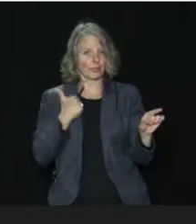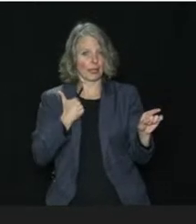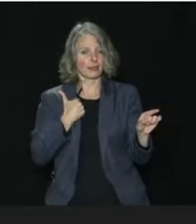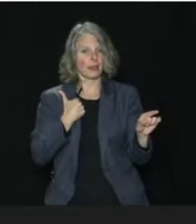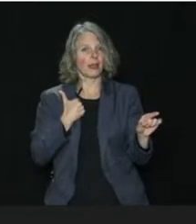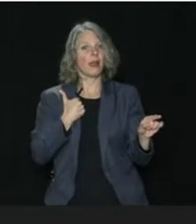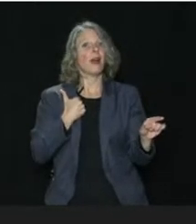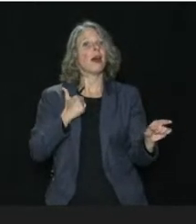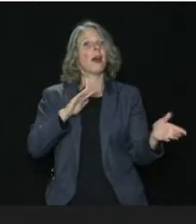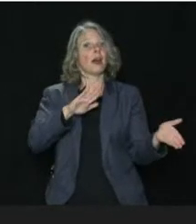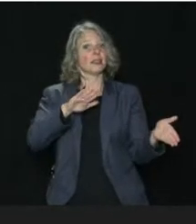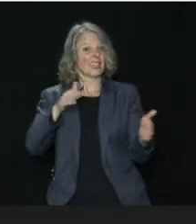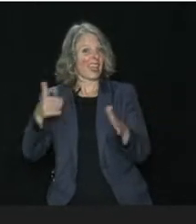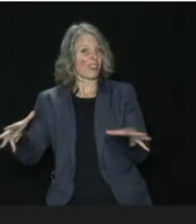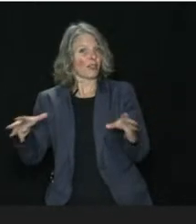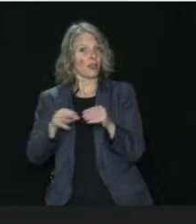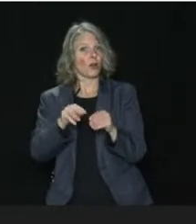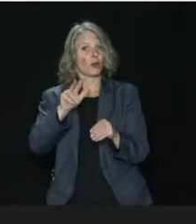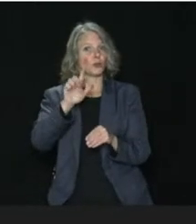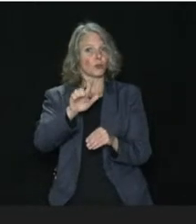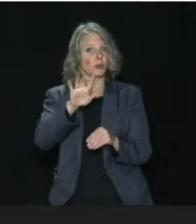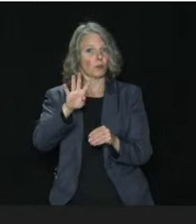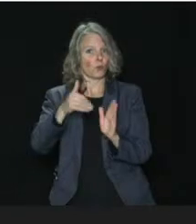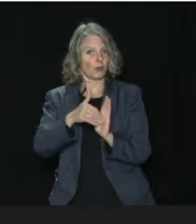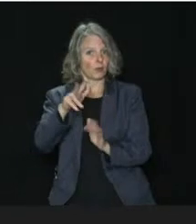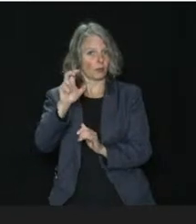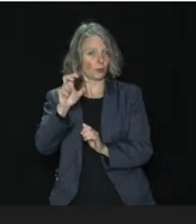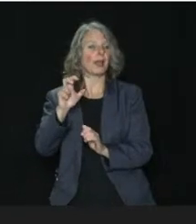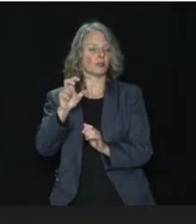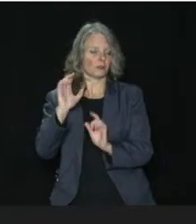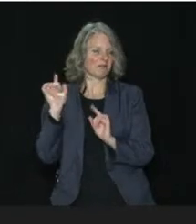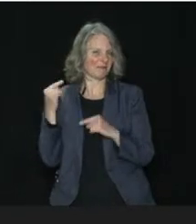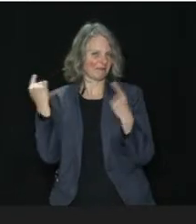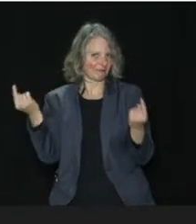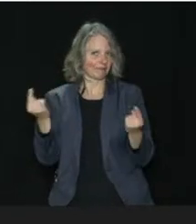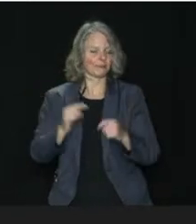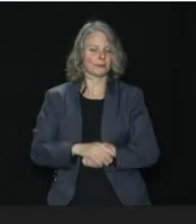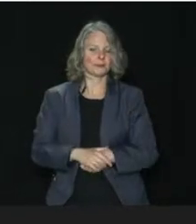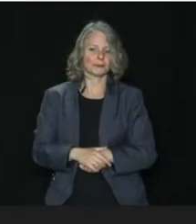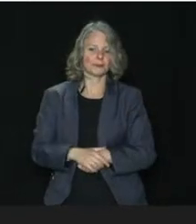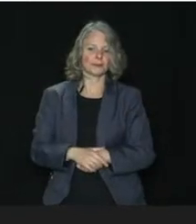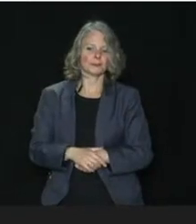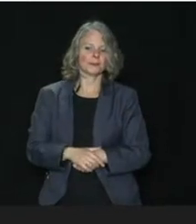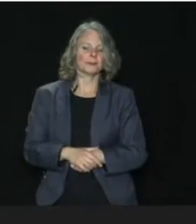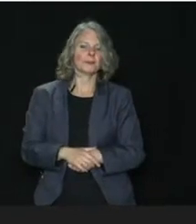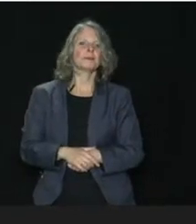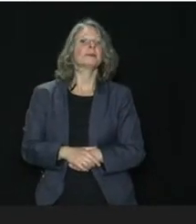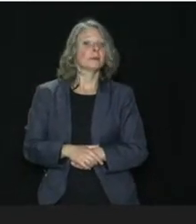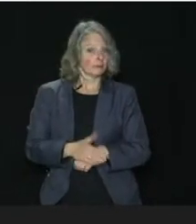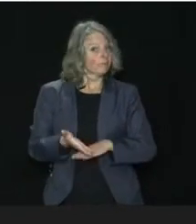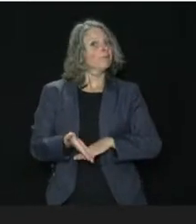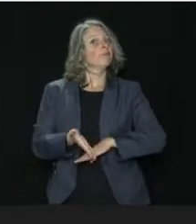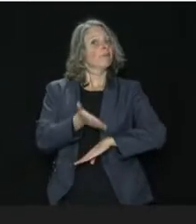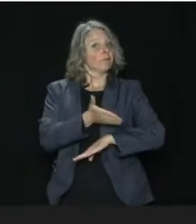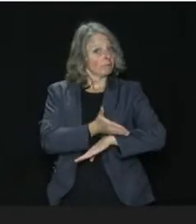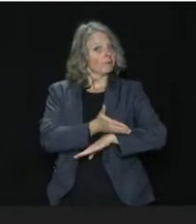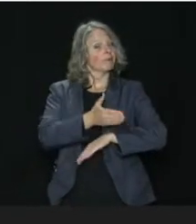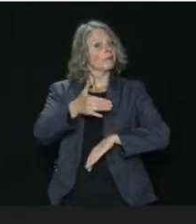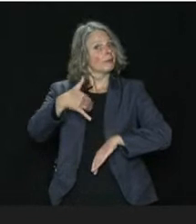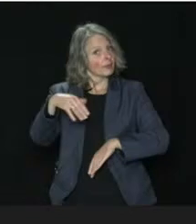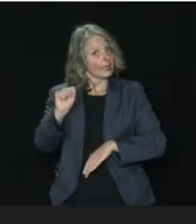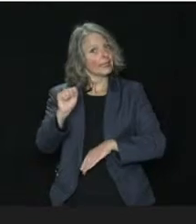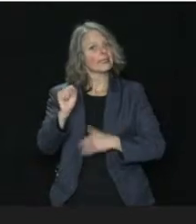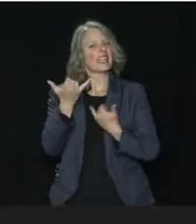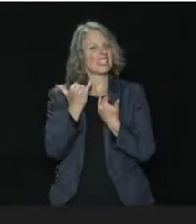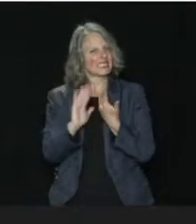including over 24,300 deaths, have been reported in Canada. We are making progress nationally, but there are